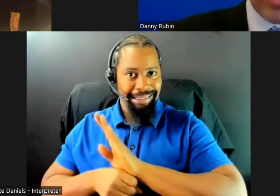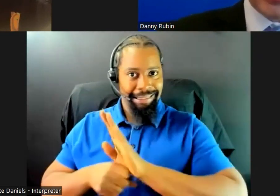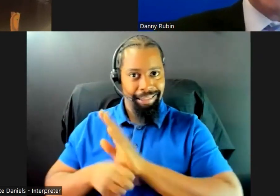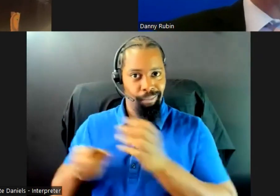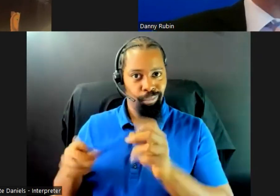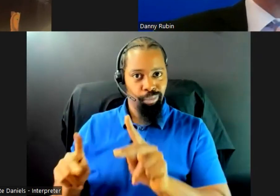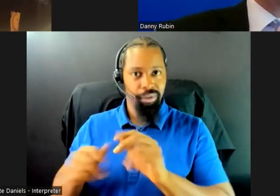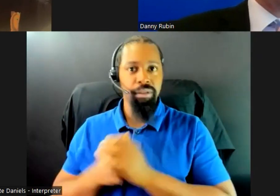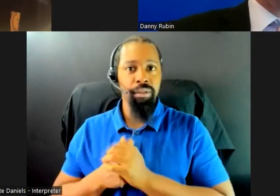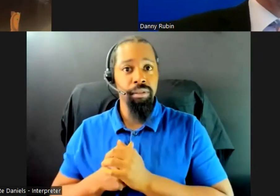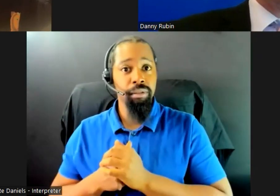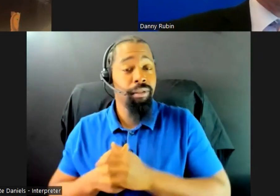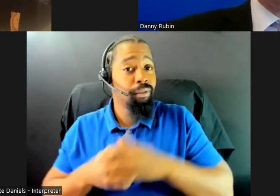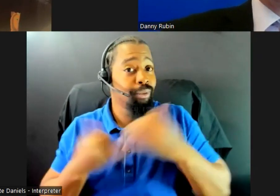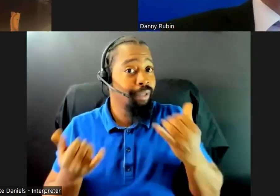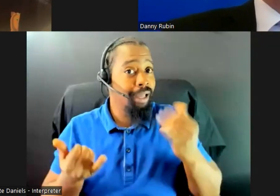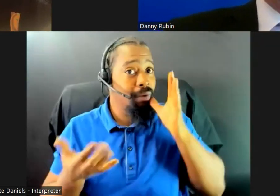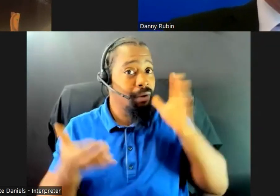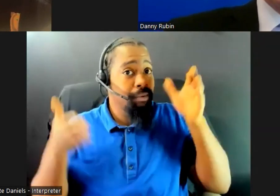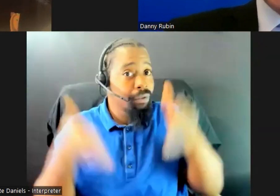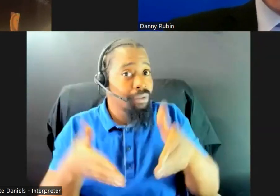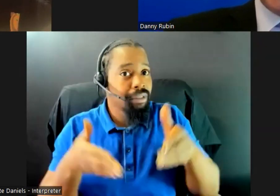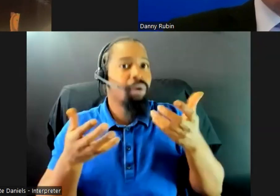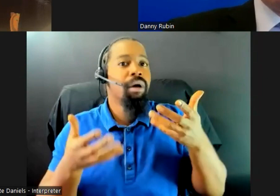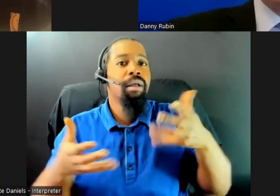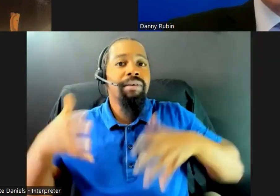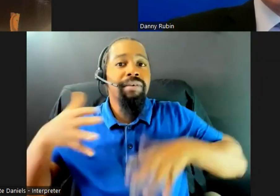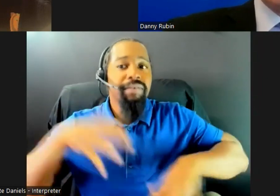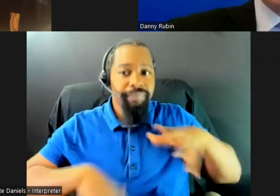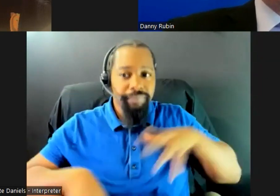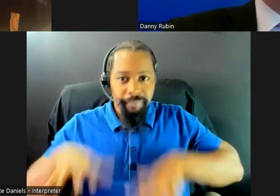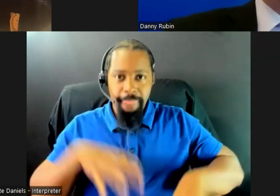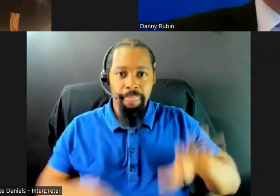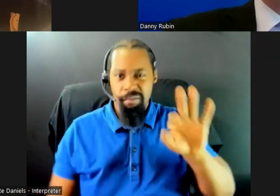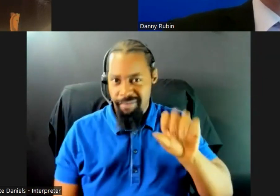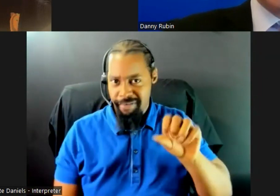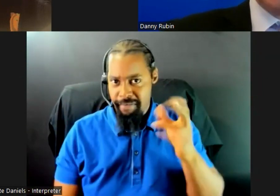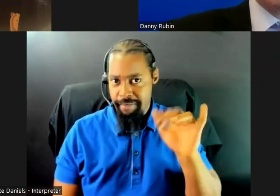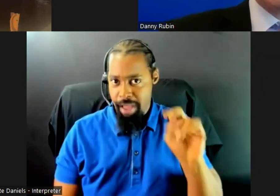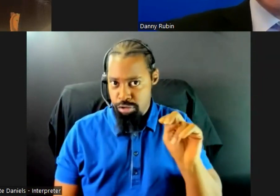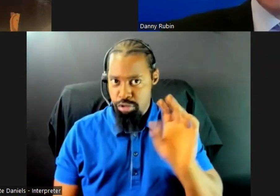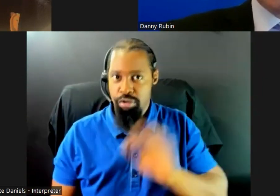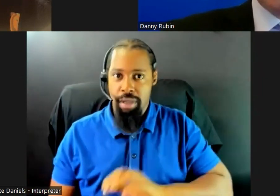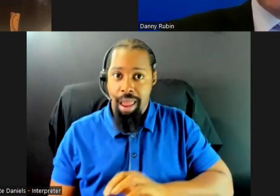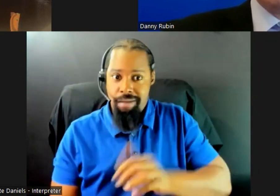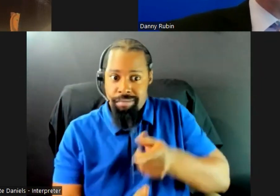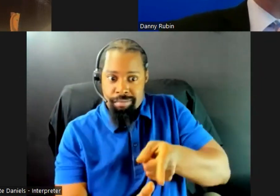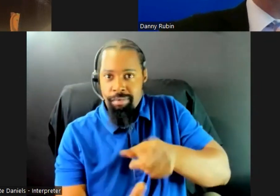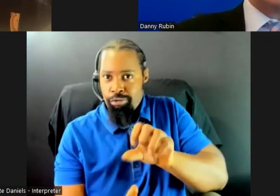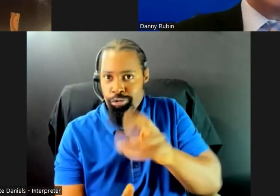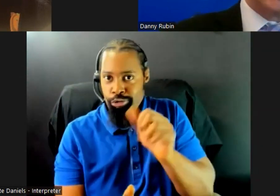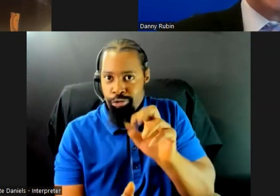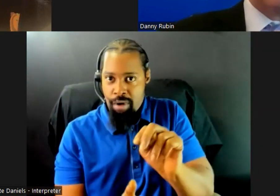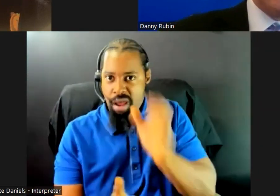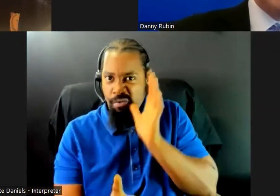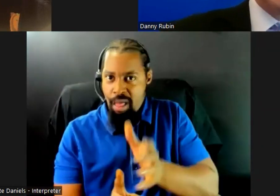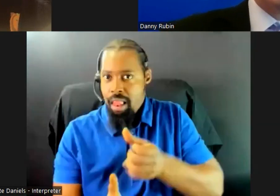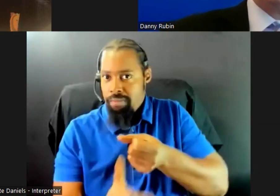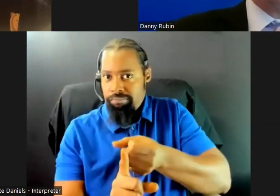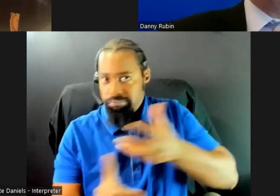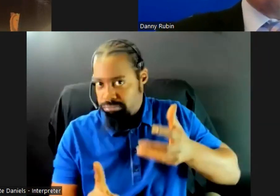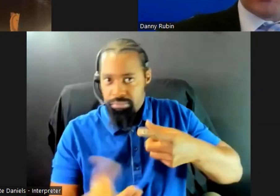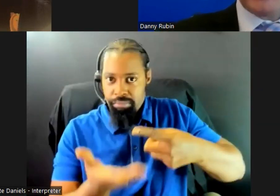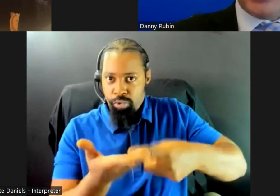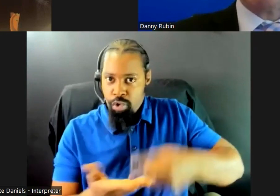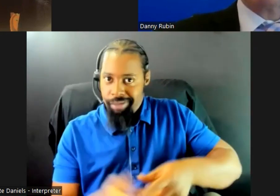And we will talk to Sharon about his job and what he has accomplished in his career. We'll do that in just a